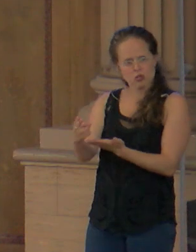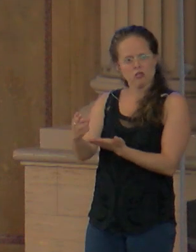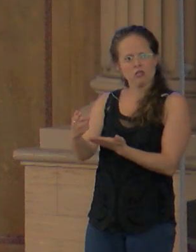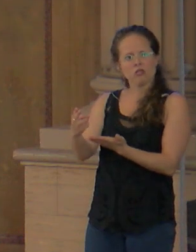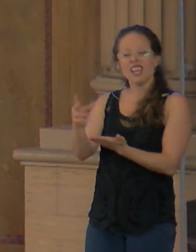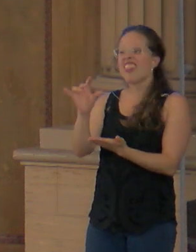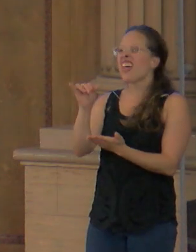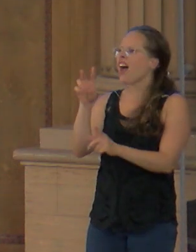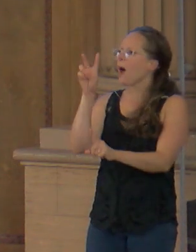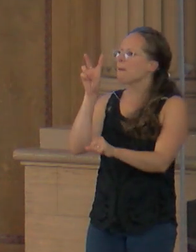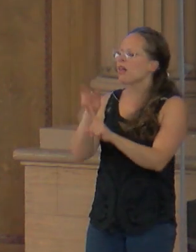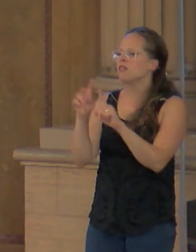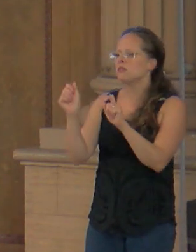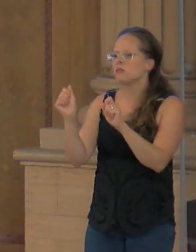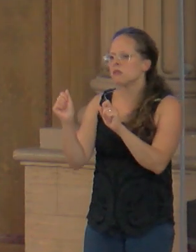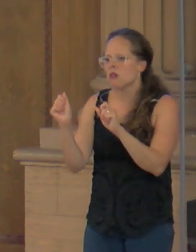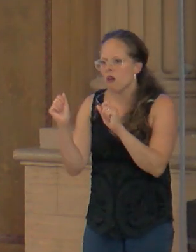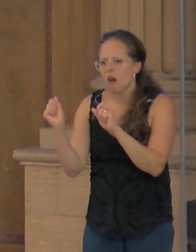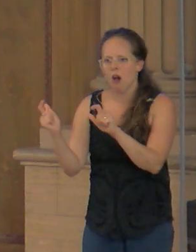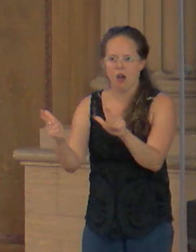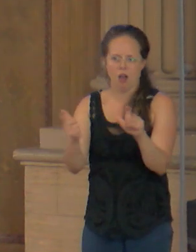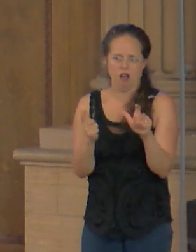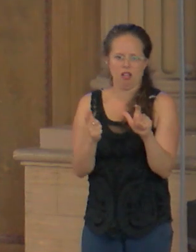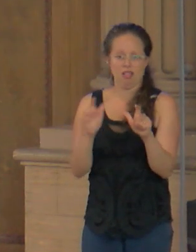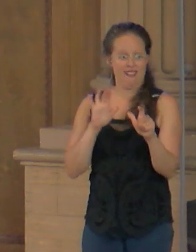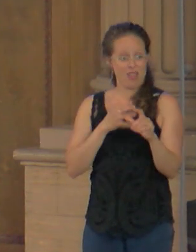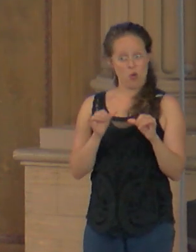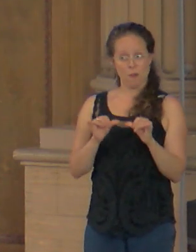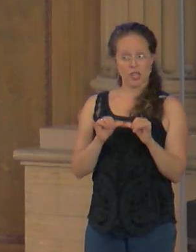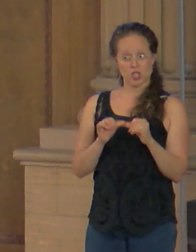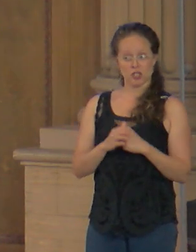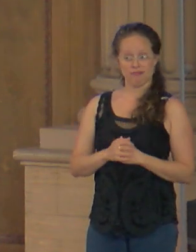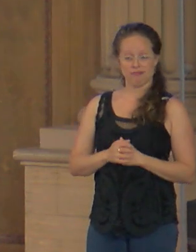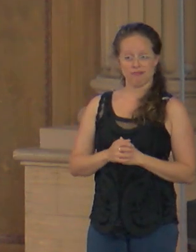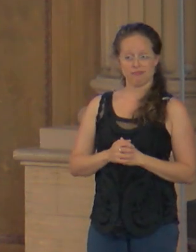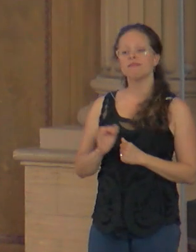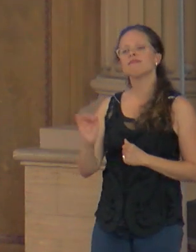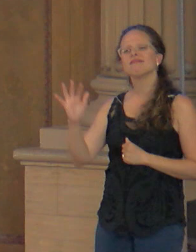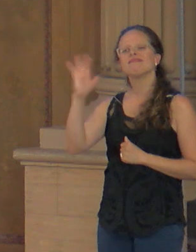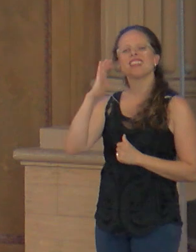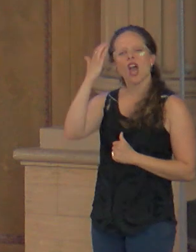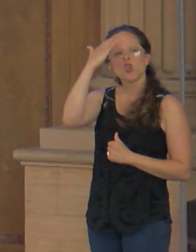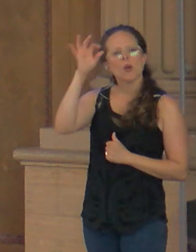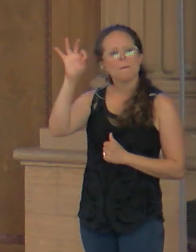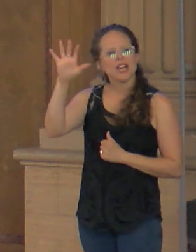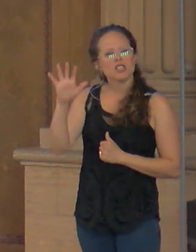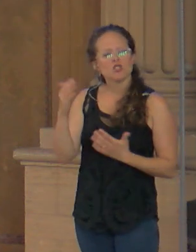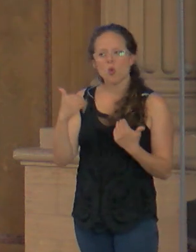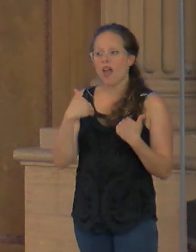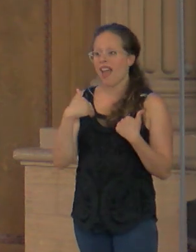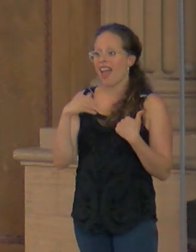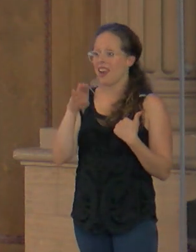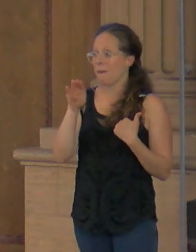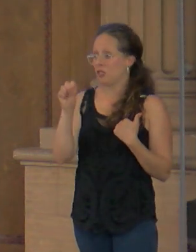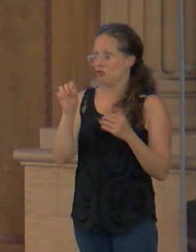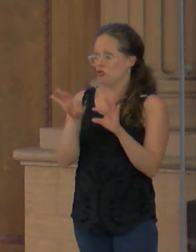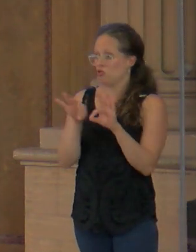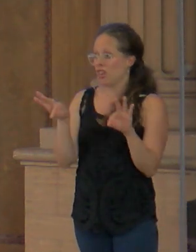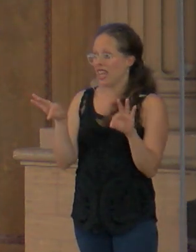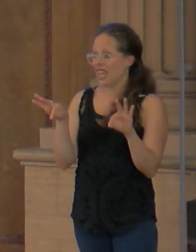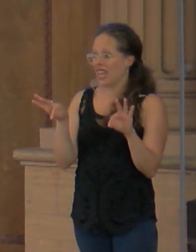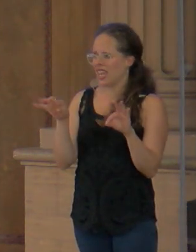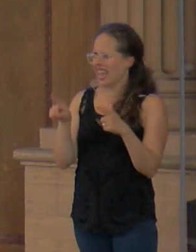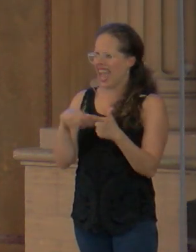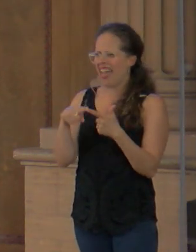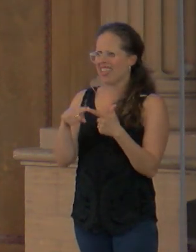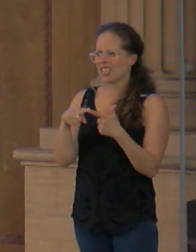that to all kinds of measurements. I once knew a pastor who had a bachelor's degree, but it seemed like almost overnight he started calling himself